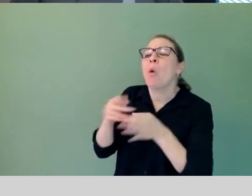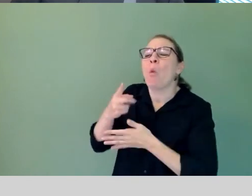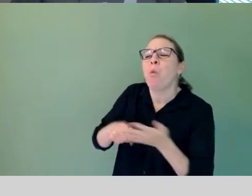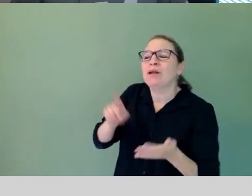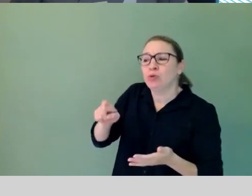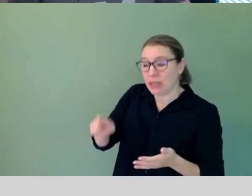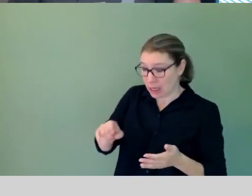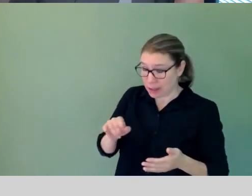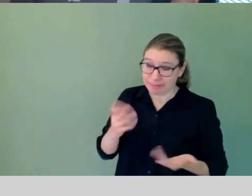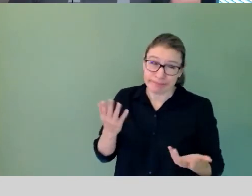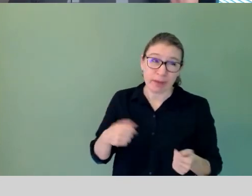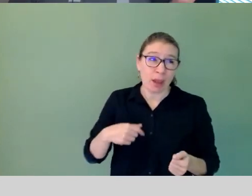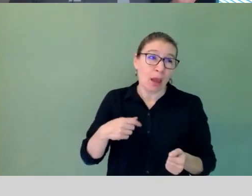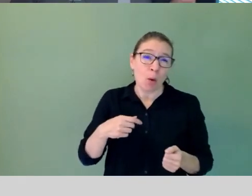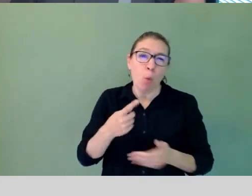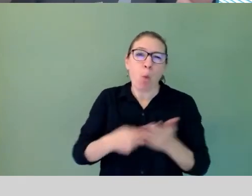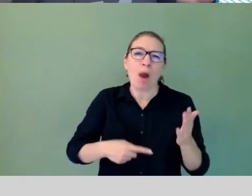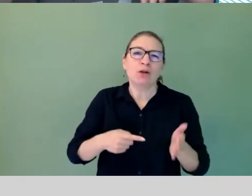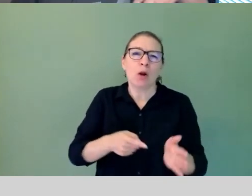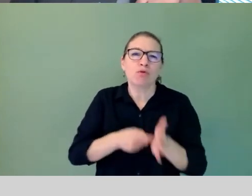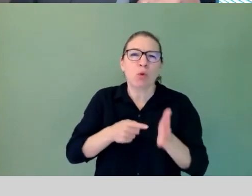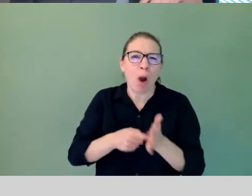doing like securing